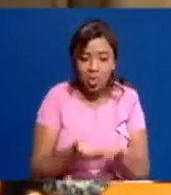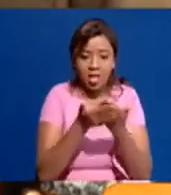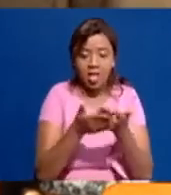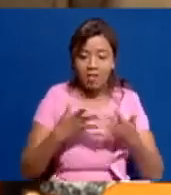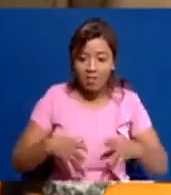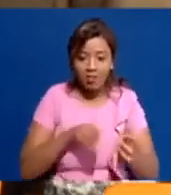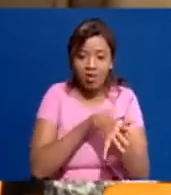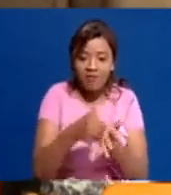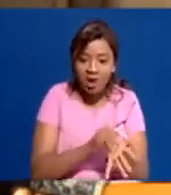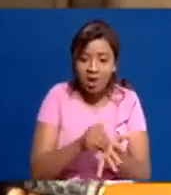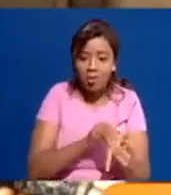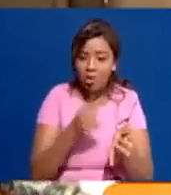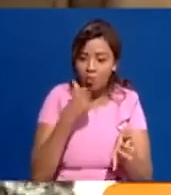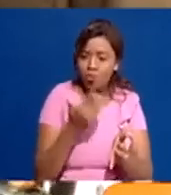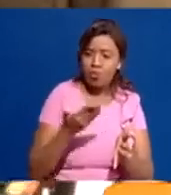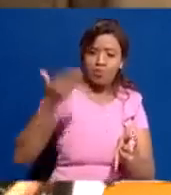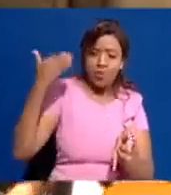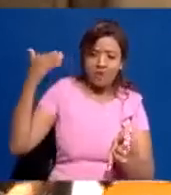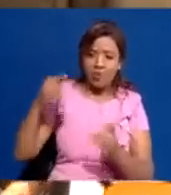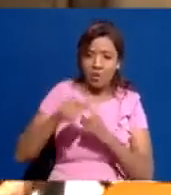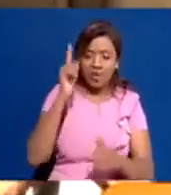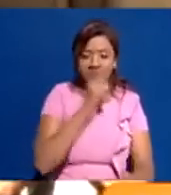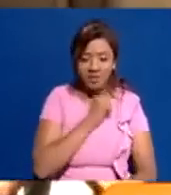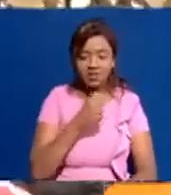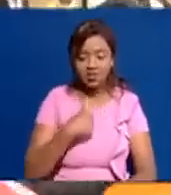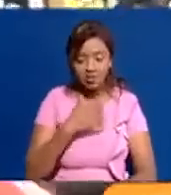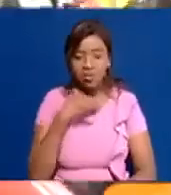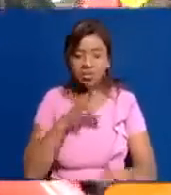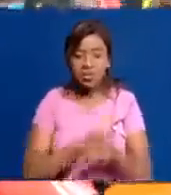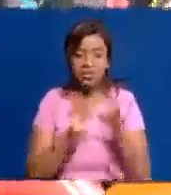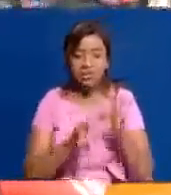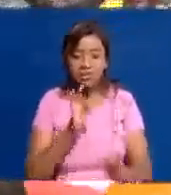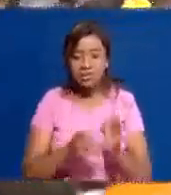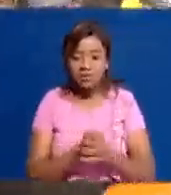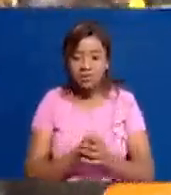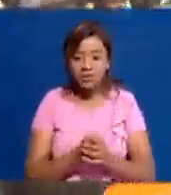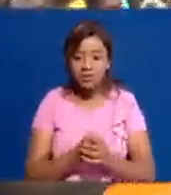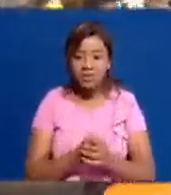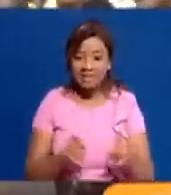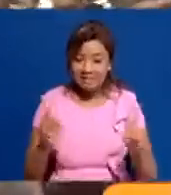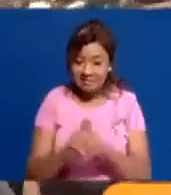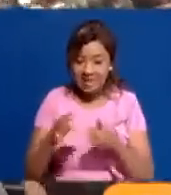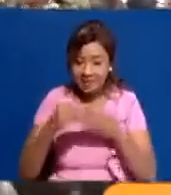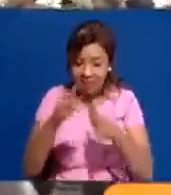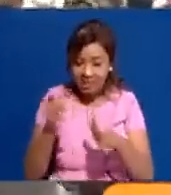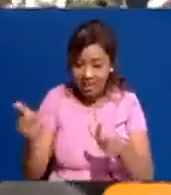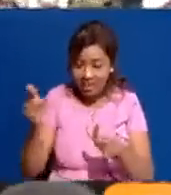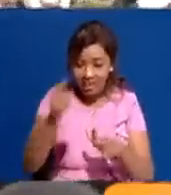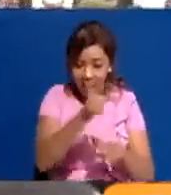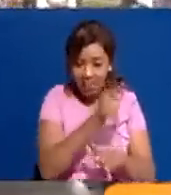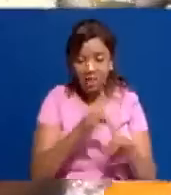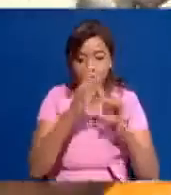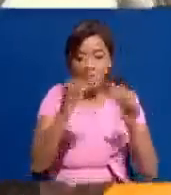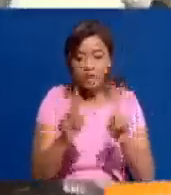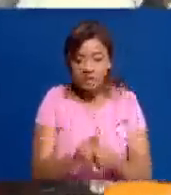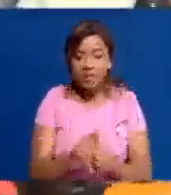mwenye aliuliwa. Sasa mimi nataka justice kwa bwanangu. Their sentiments echoed by local leaders, led by area member of